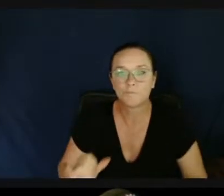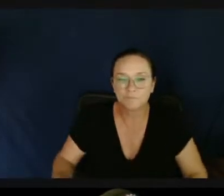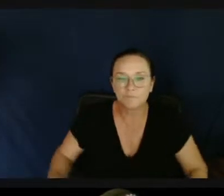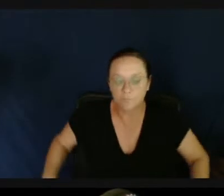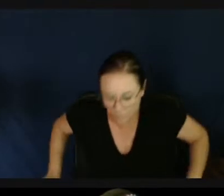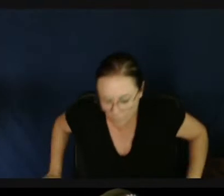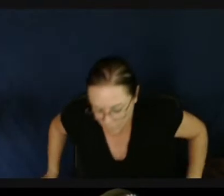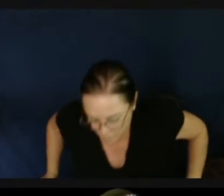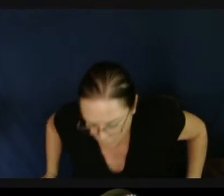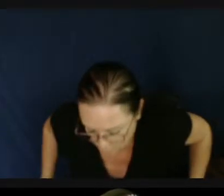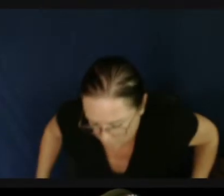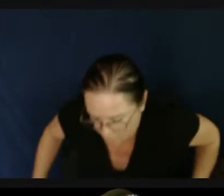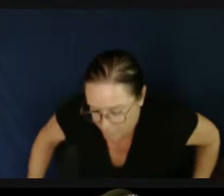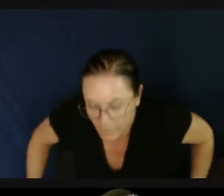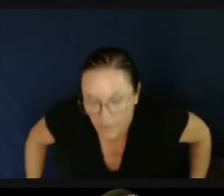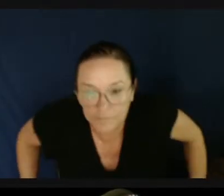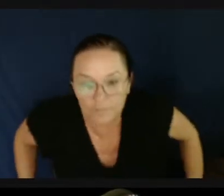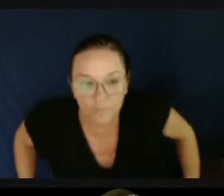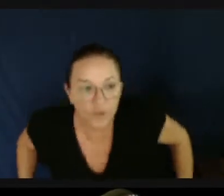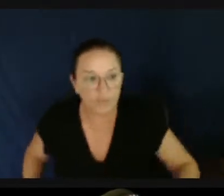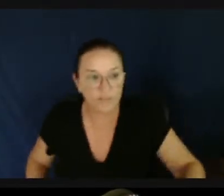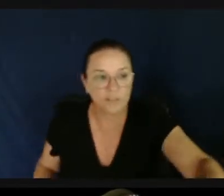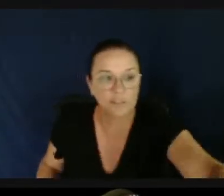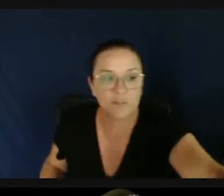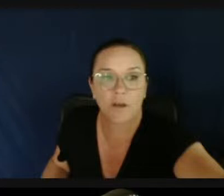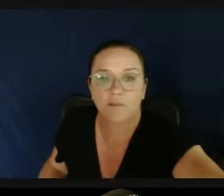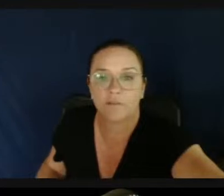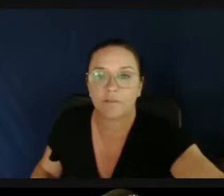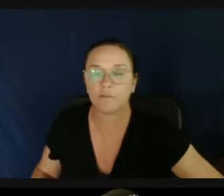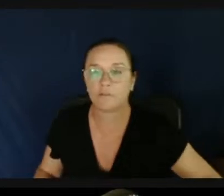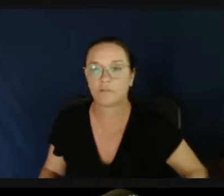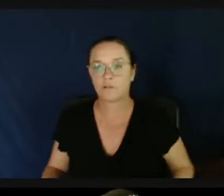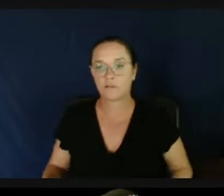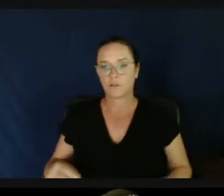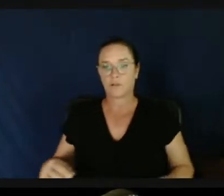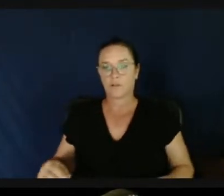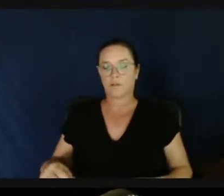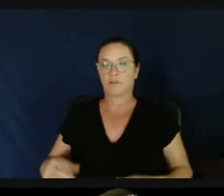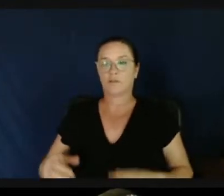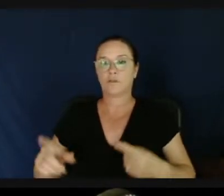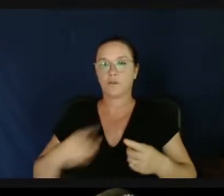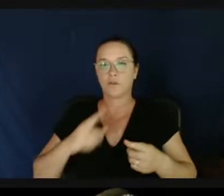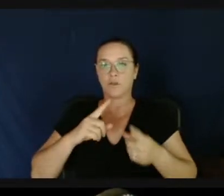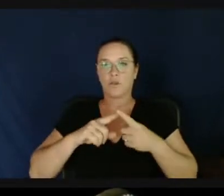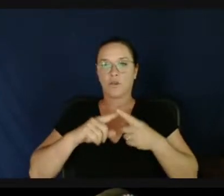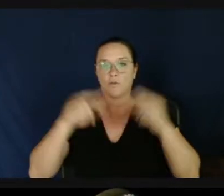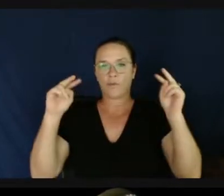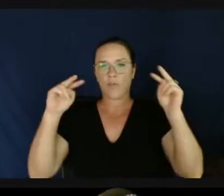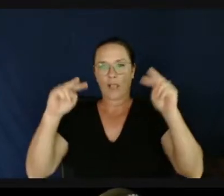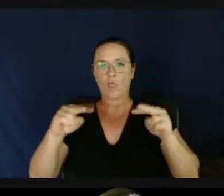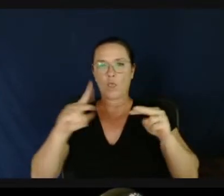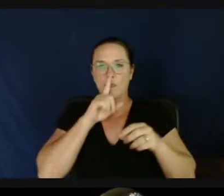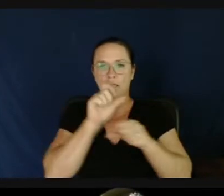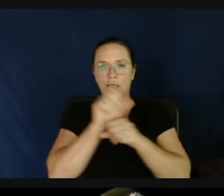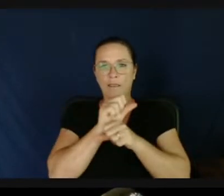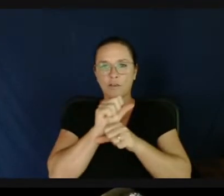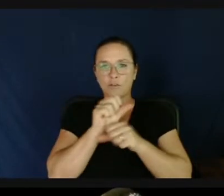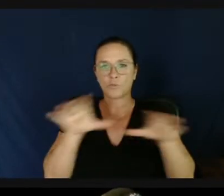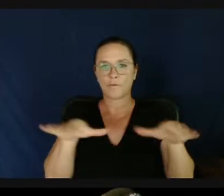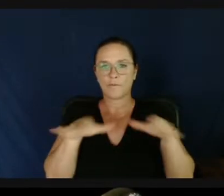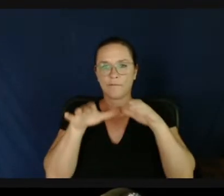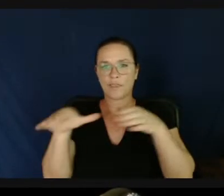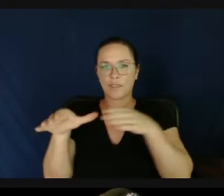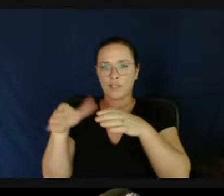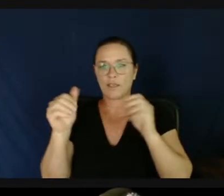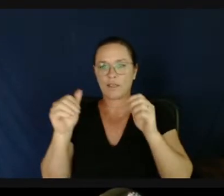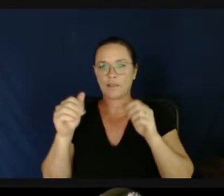of the vent. So let me scroll down here to the actual vents themselves. There's a south vent.